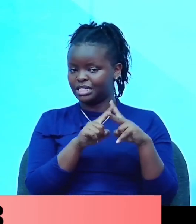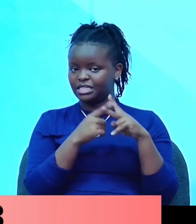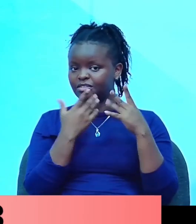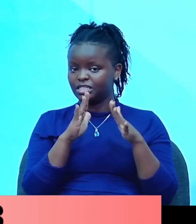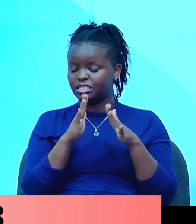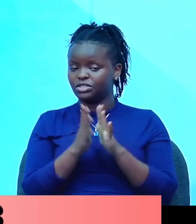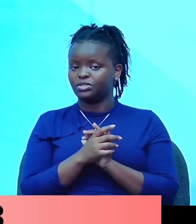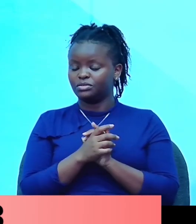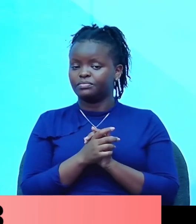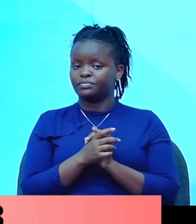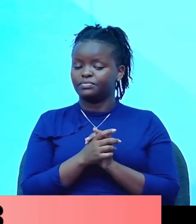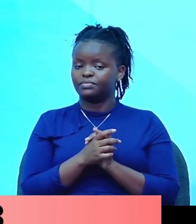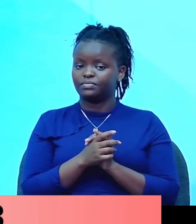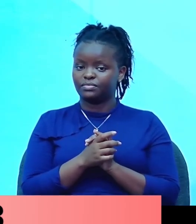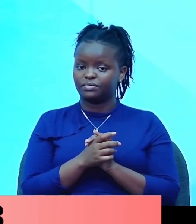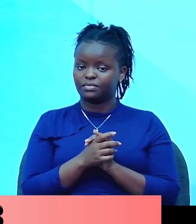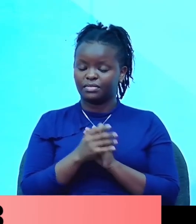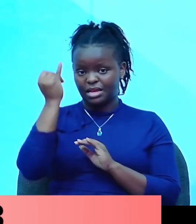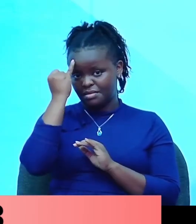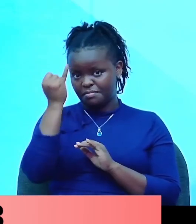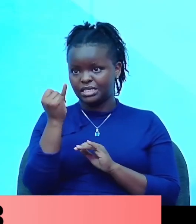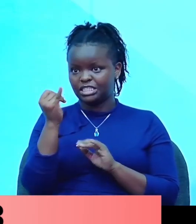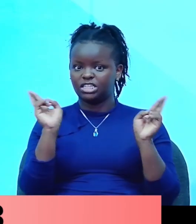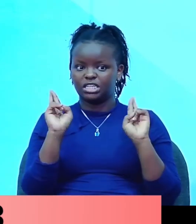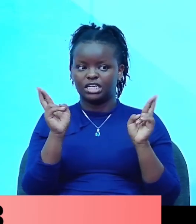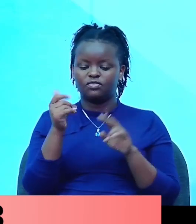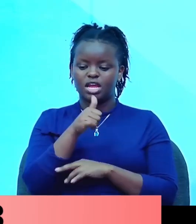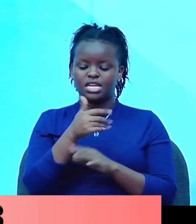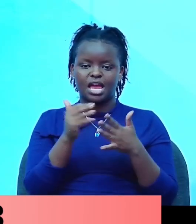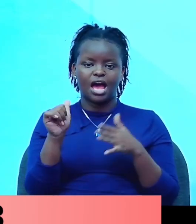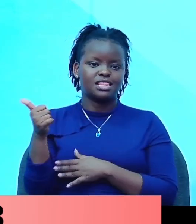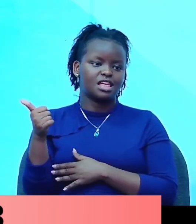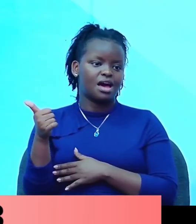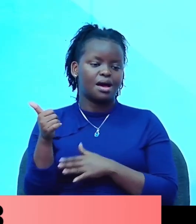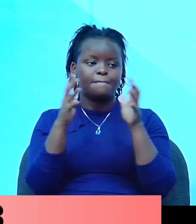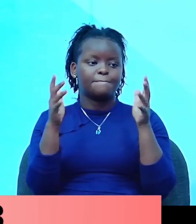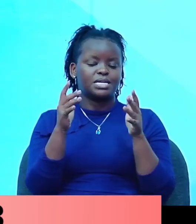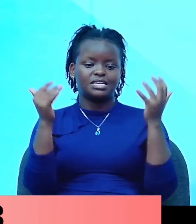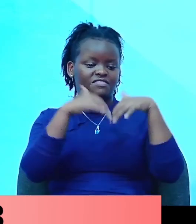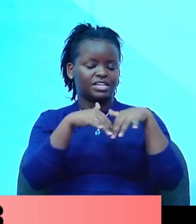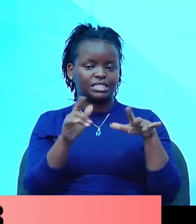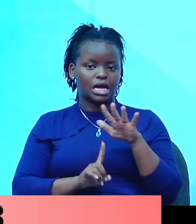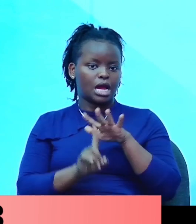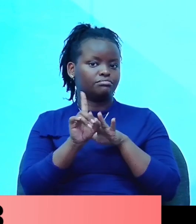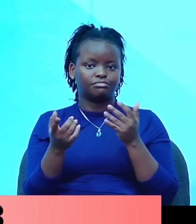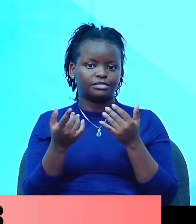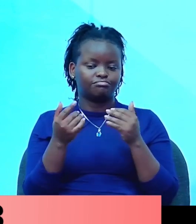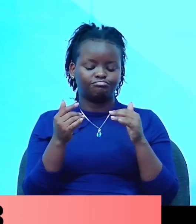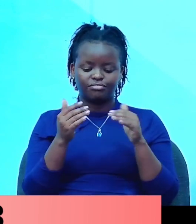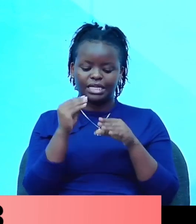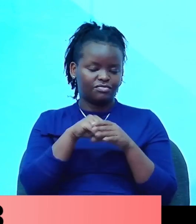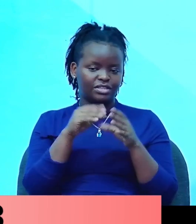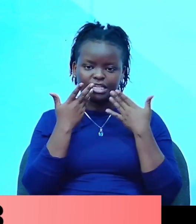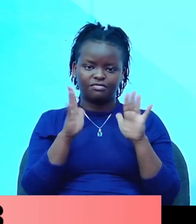Right. Imagine it is ready for any other big event that comes. Right. Yeah, because it's already invested. Yeah. So